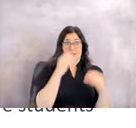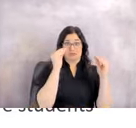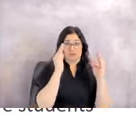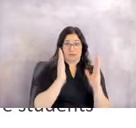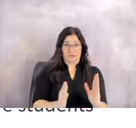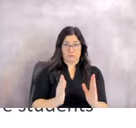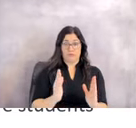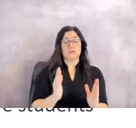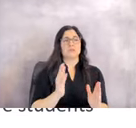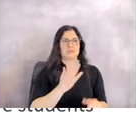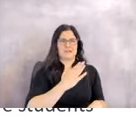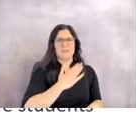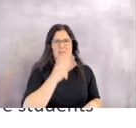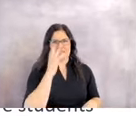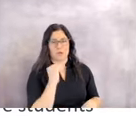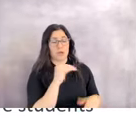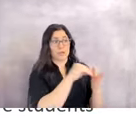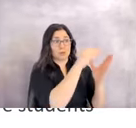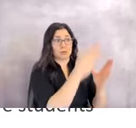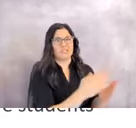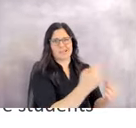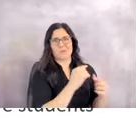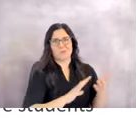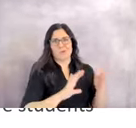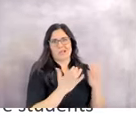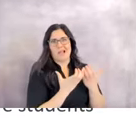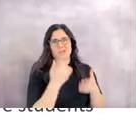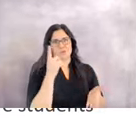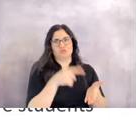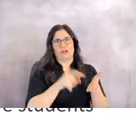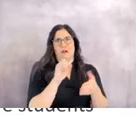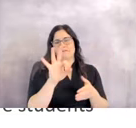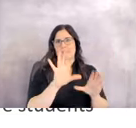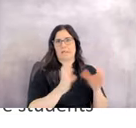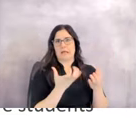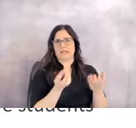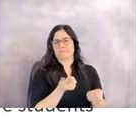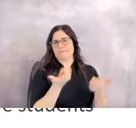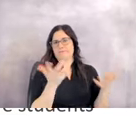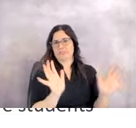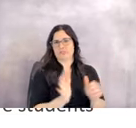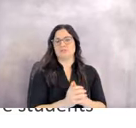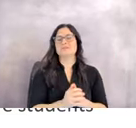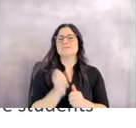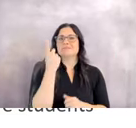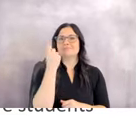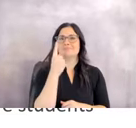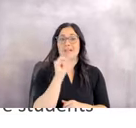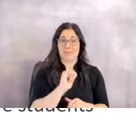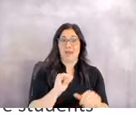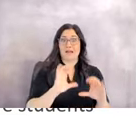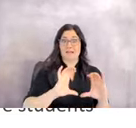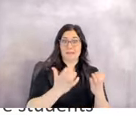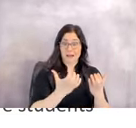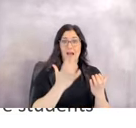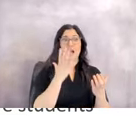students taking my class, checking off a box, but I need to provide them extra detail about where that box takes them to